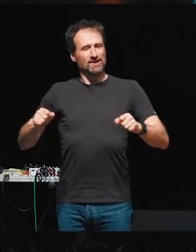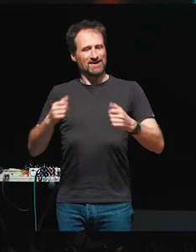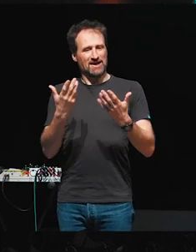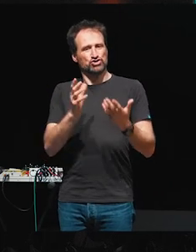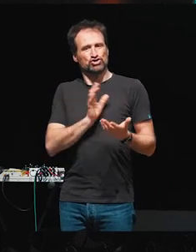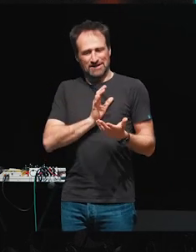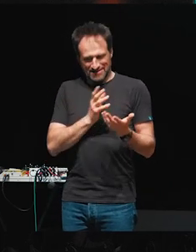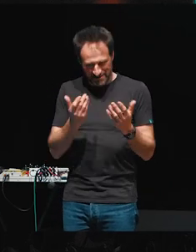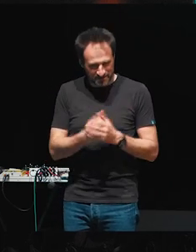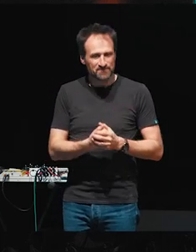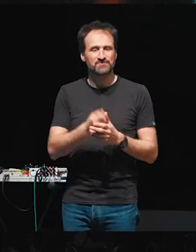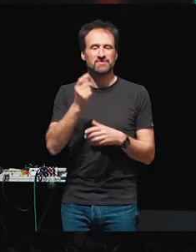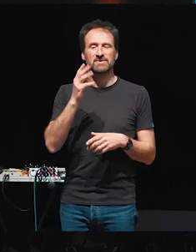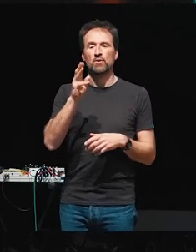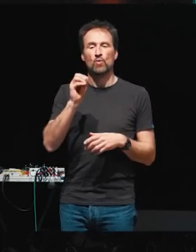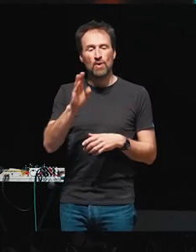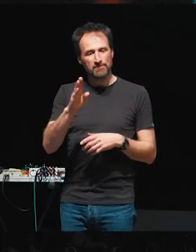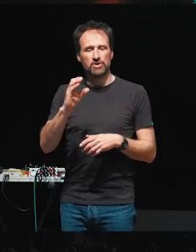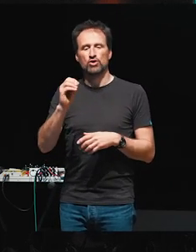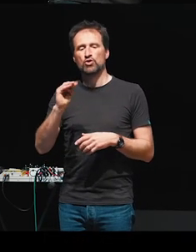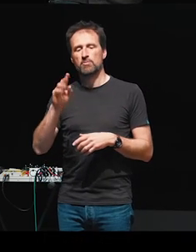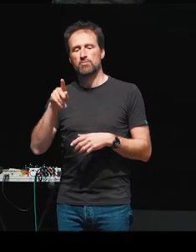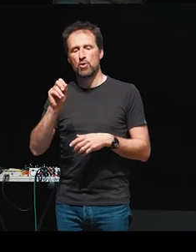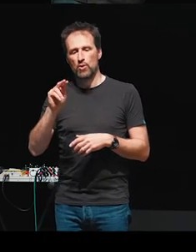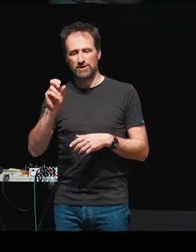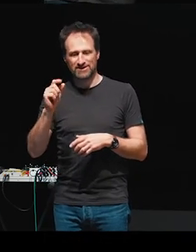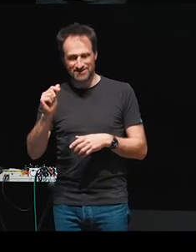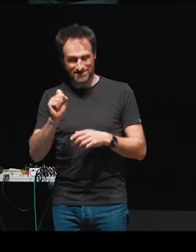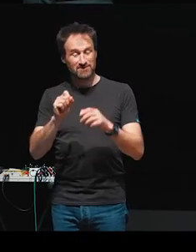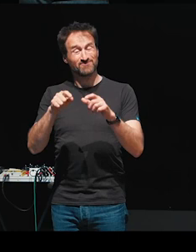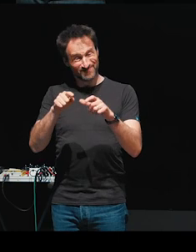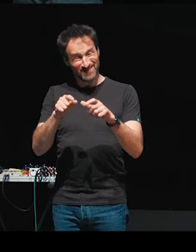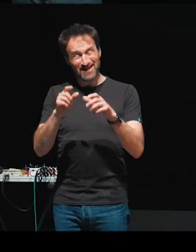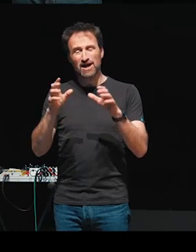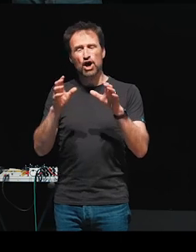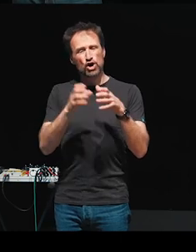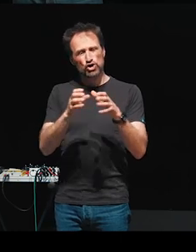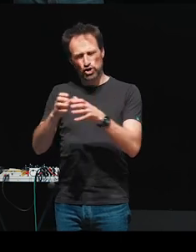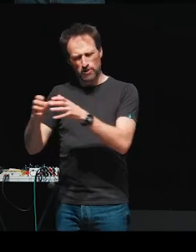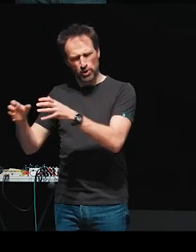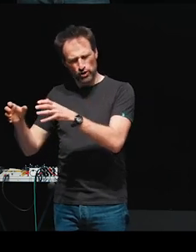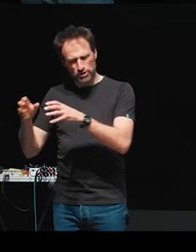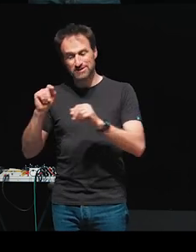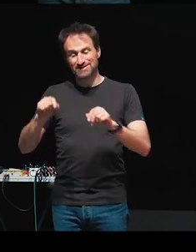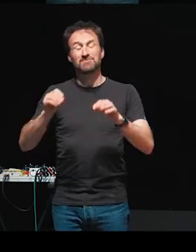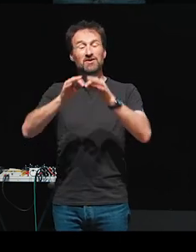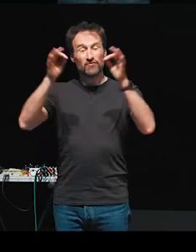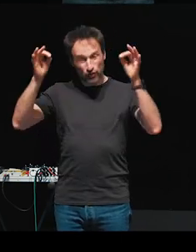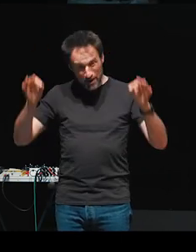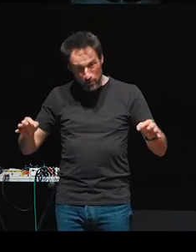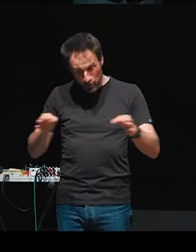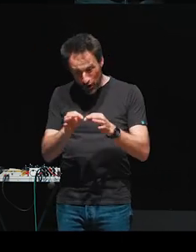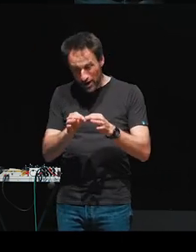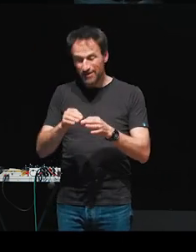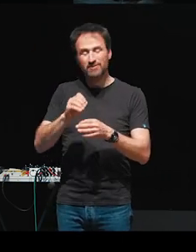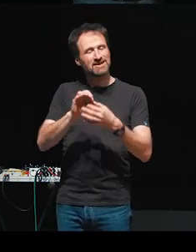might know, web components are just framework-independent components. That means you write a web component with